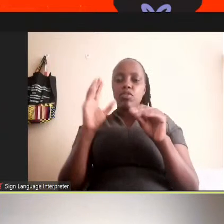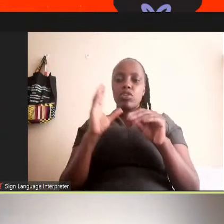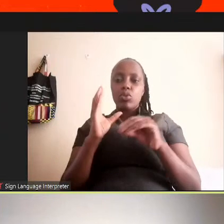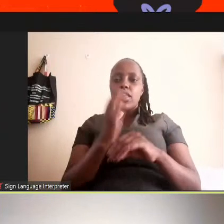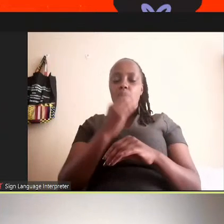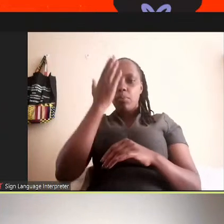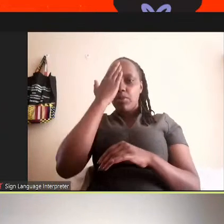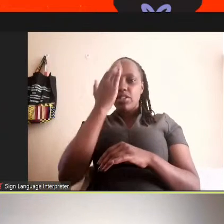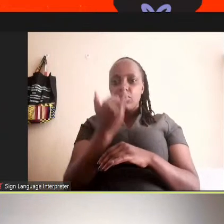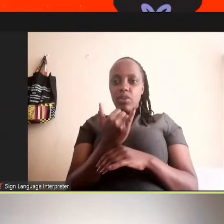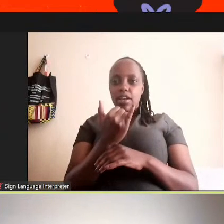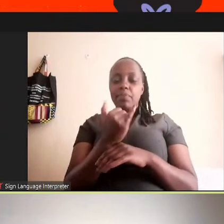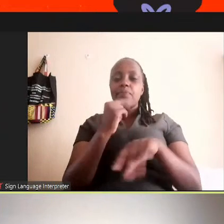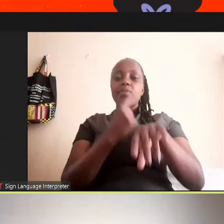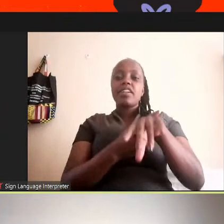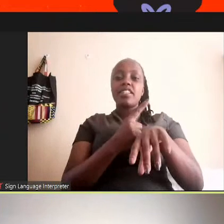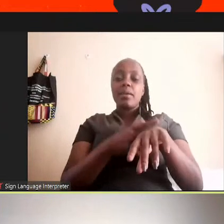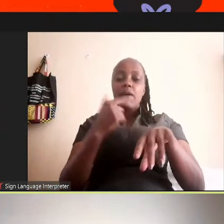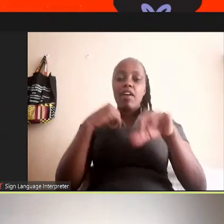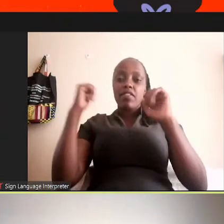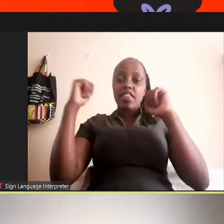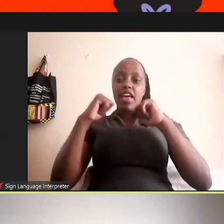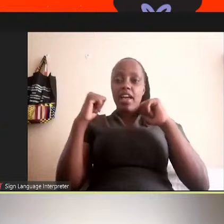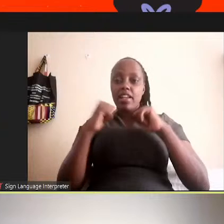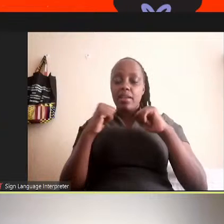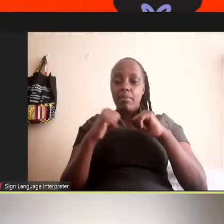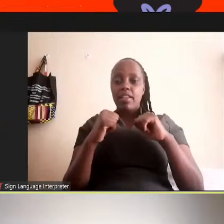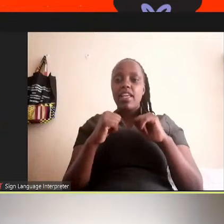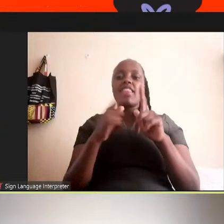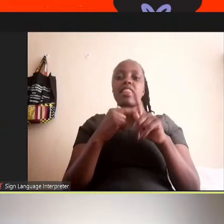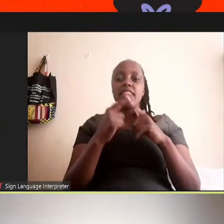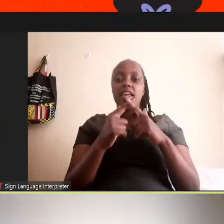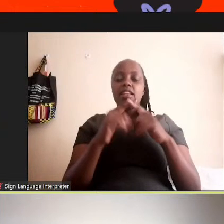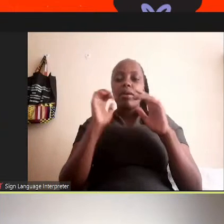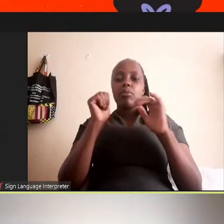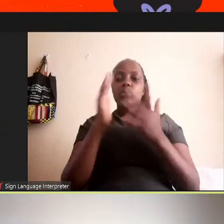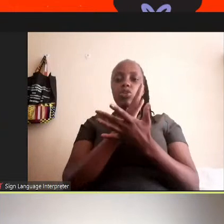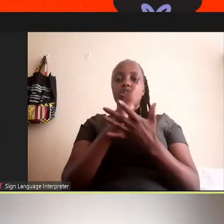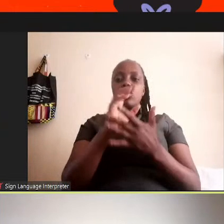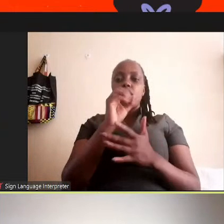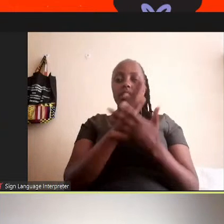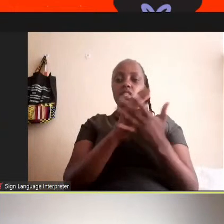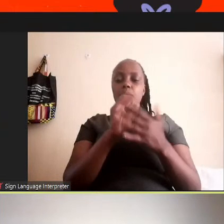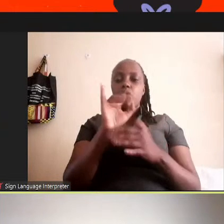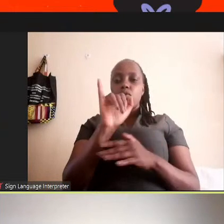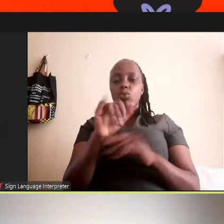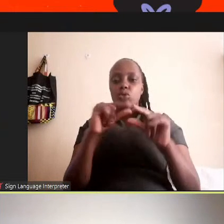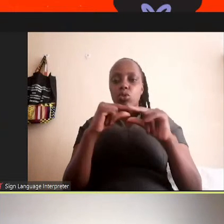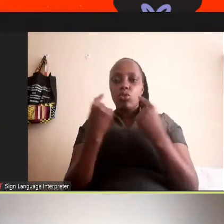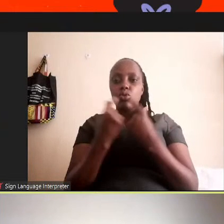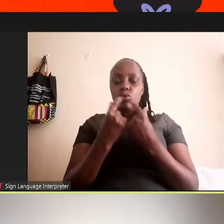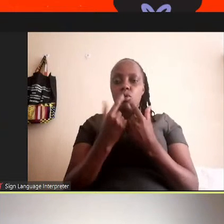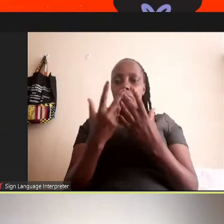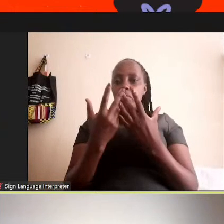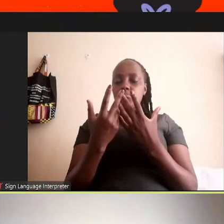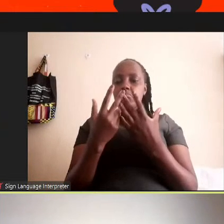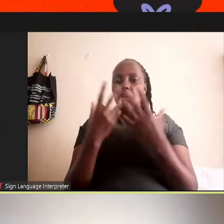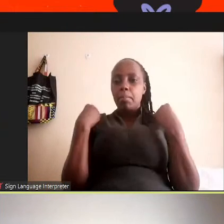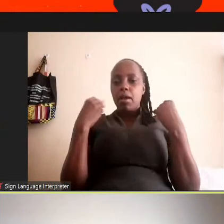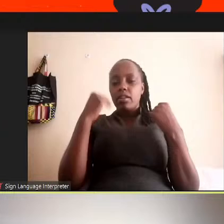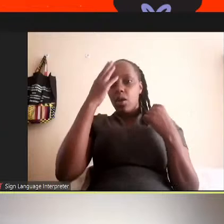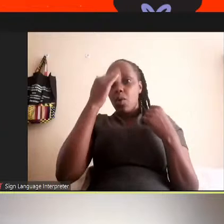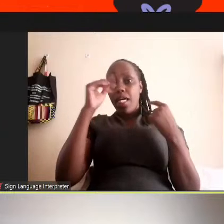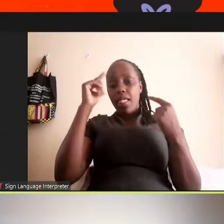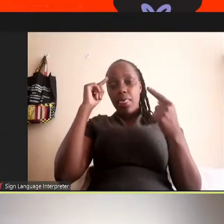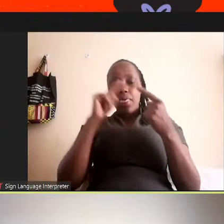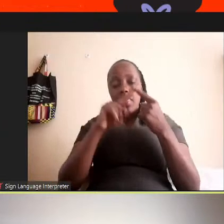as they also are doing contributions, they can also share some of these good practices. We are sharing that for purposes of